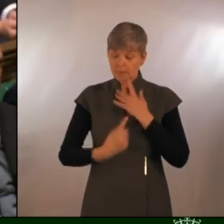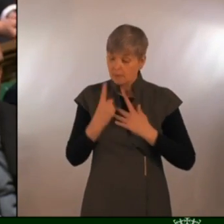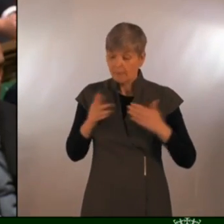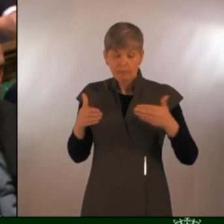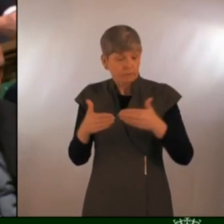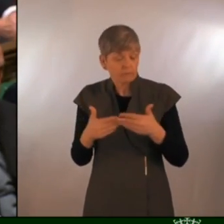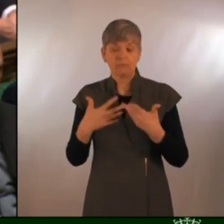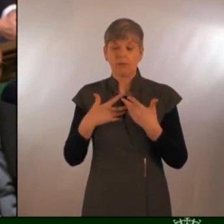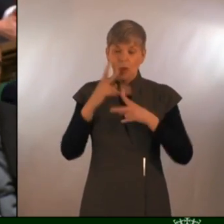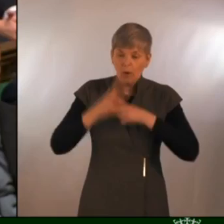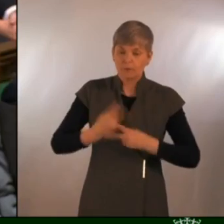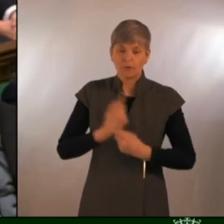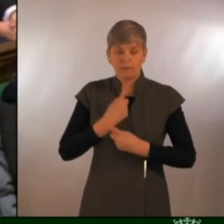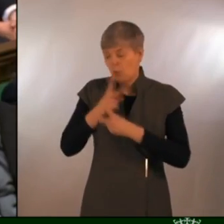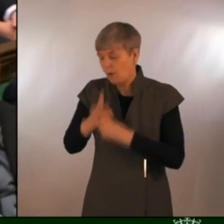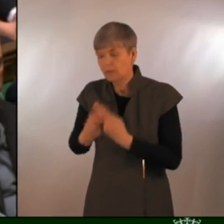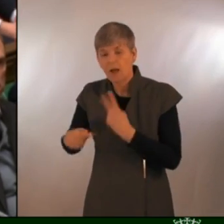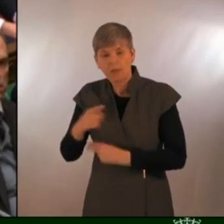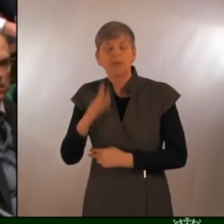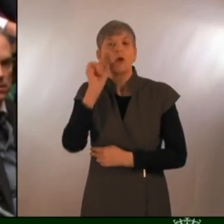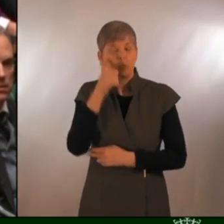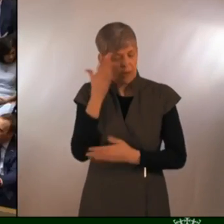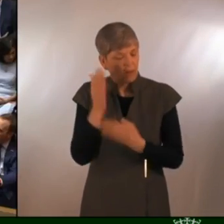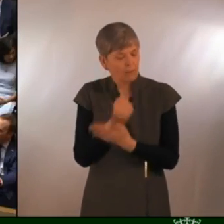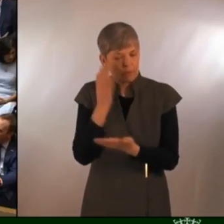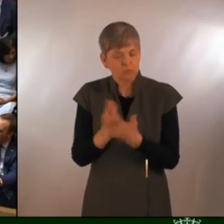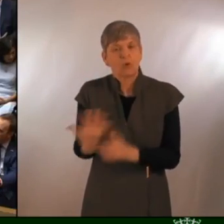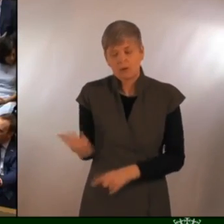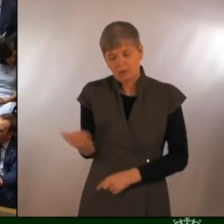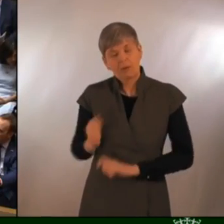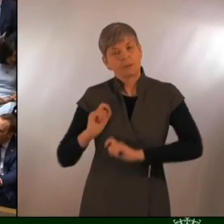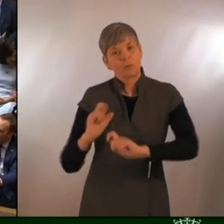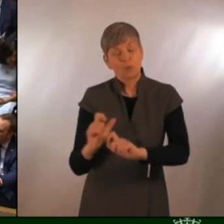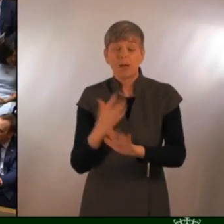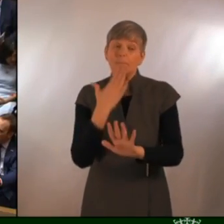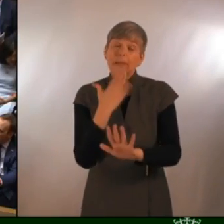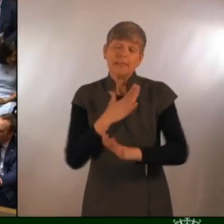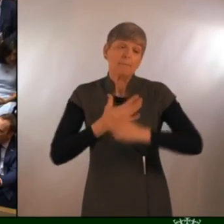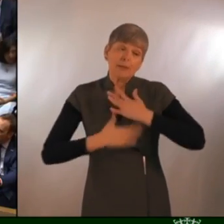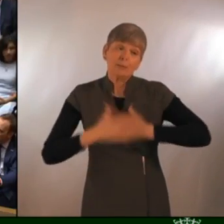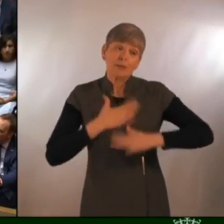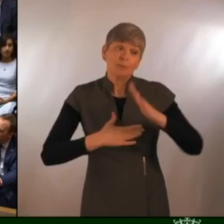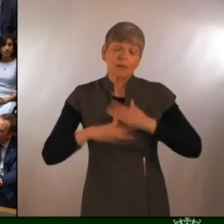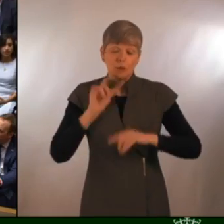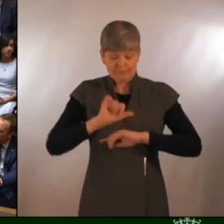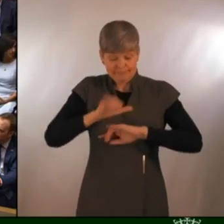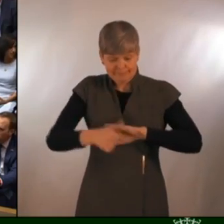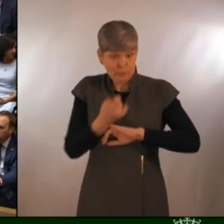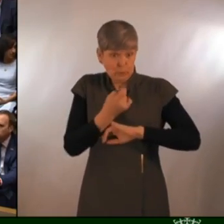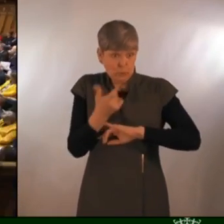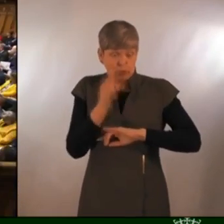benefits and the support that they need. And if he will contain himself, Mr. Speaker, my right honourable friend, the Chancellor, will be setting out more in just a